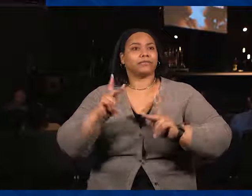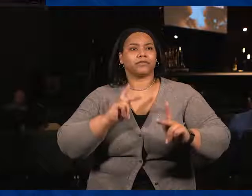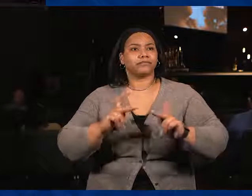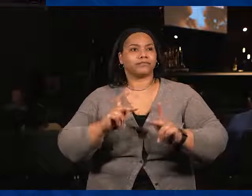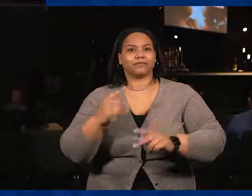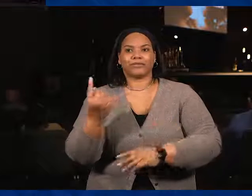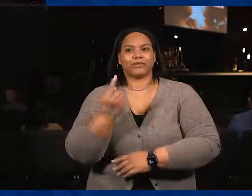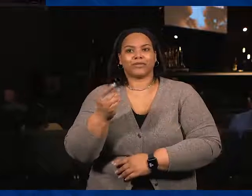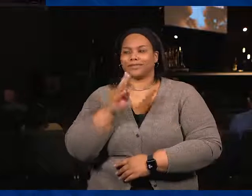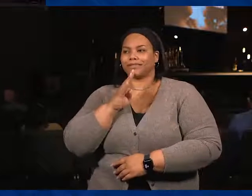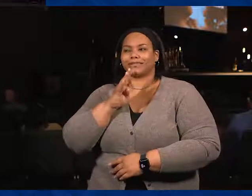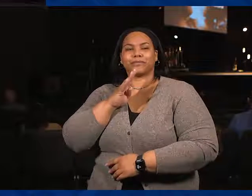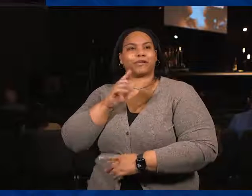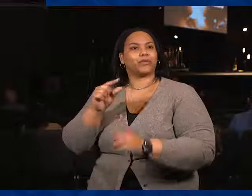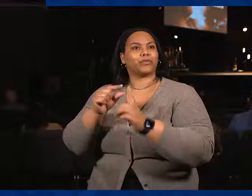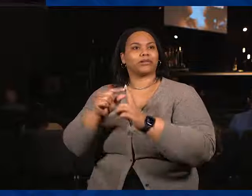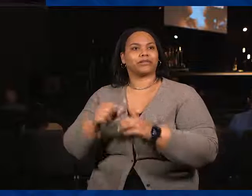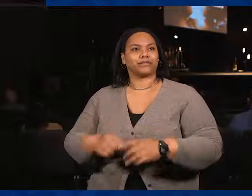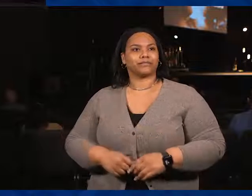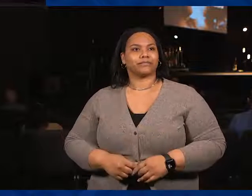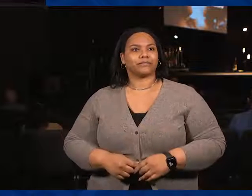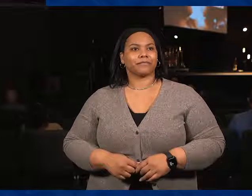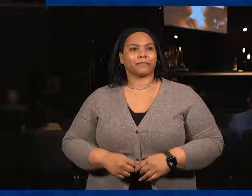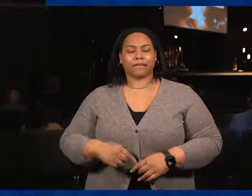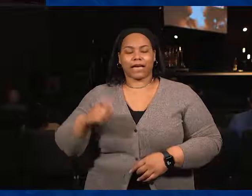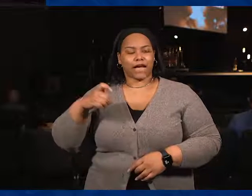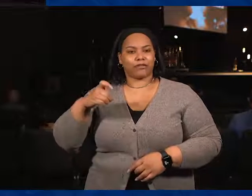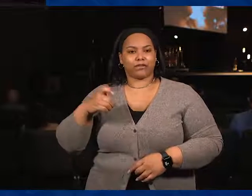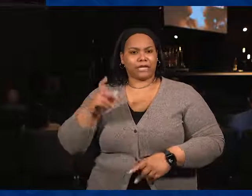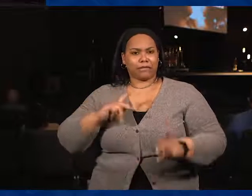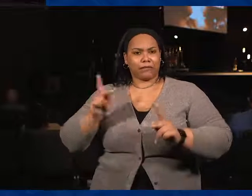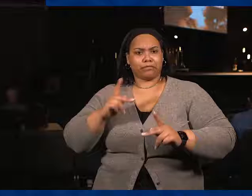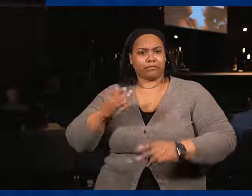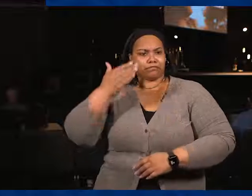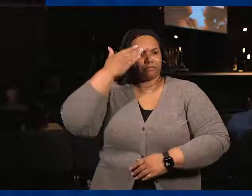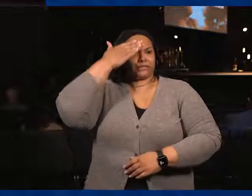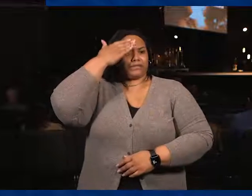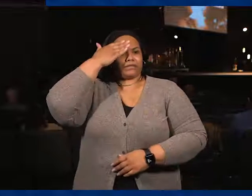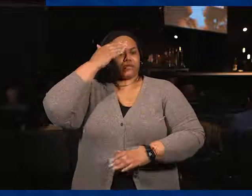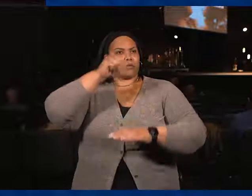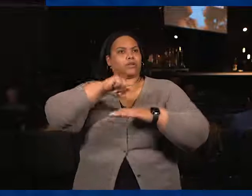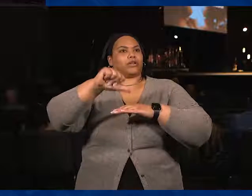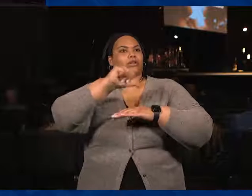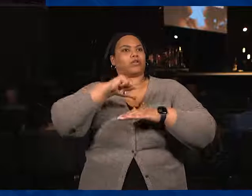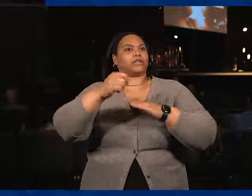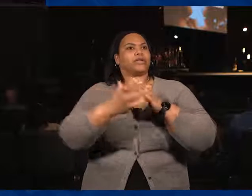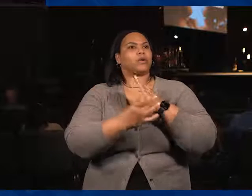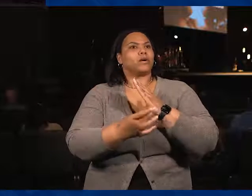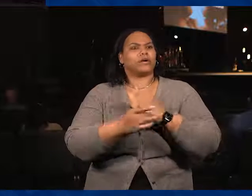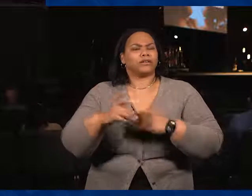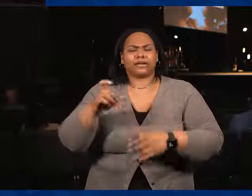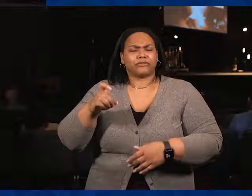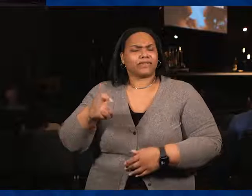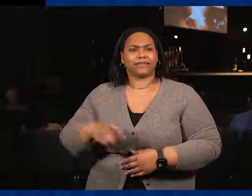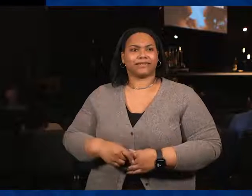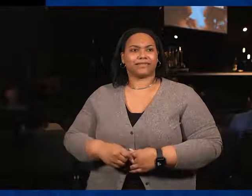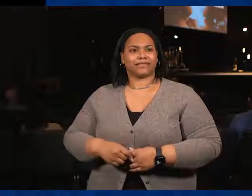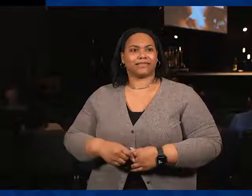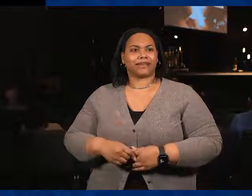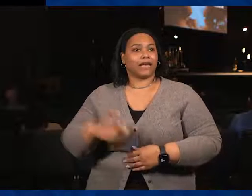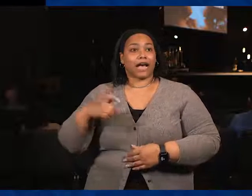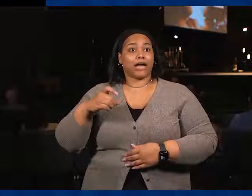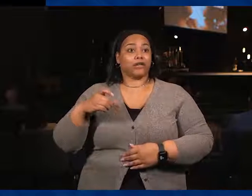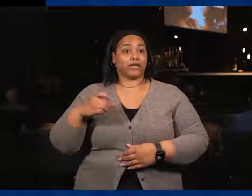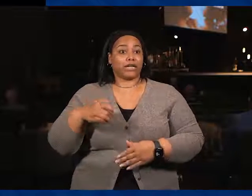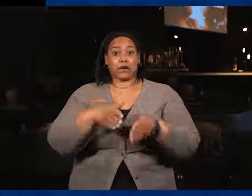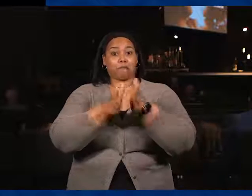word. I don't need anybody to lay hands on me with holy oil. Just give me a word. I don't need a prayer call from